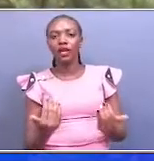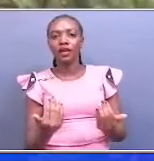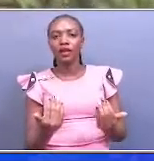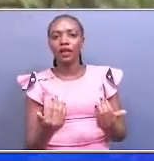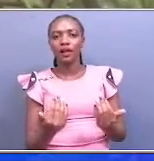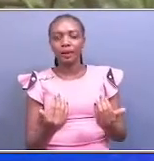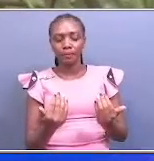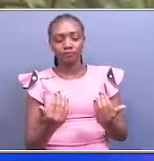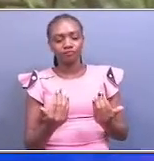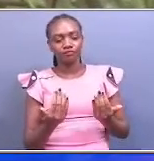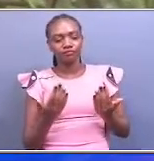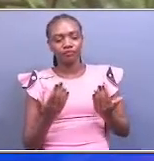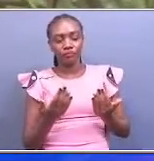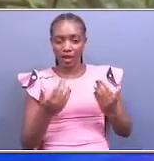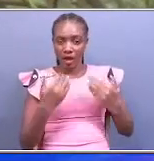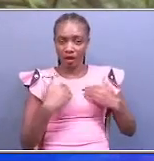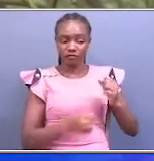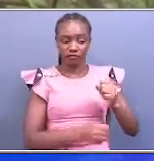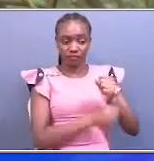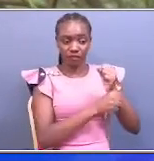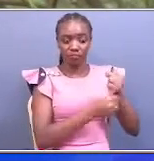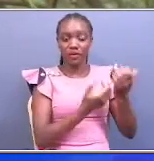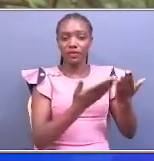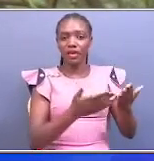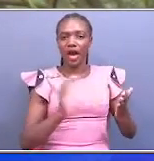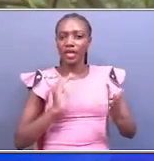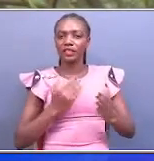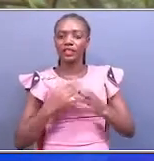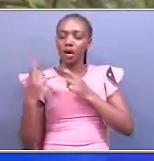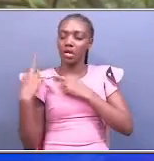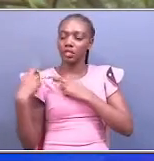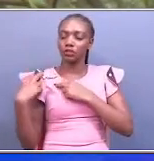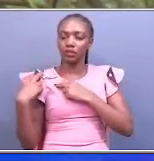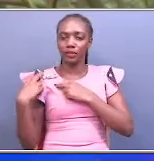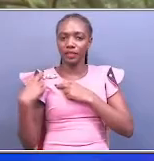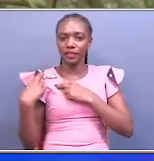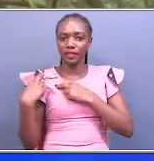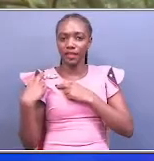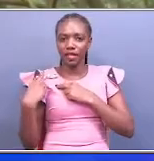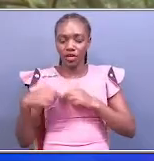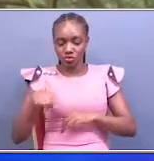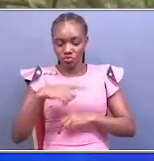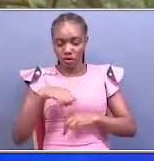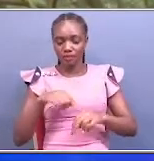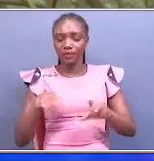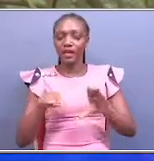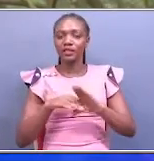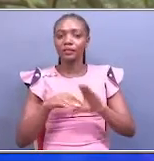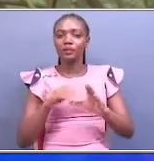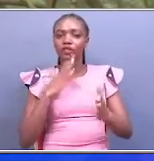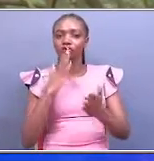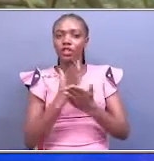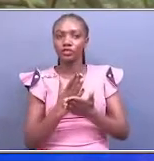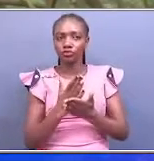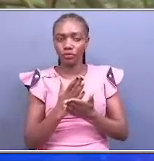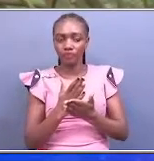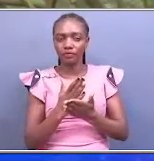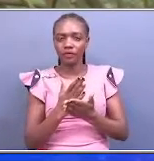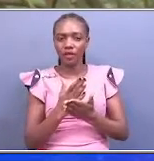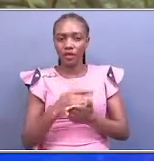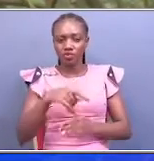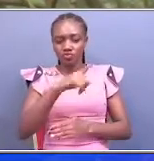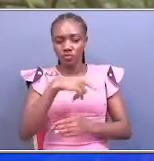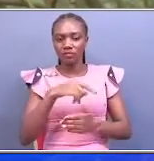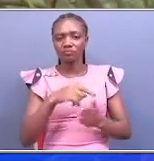sponsored. And it is our responsibility as the members of the fourth estate to see to it that we showcase